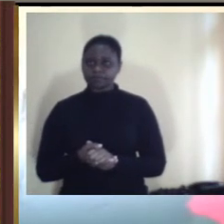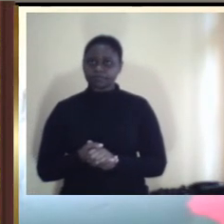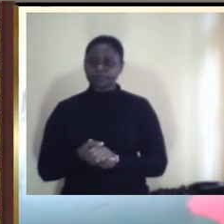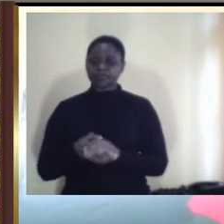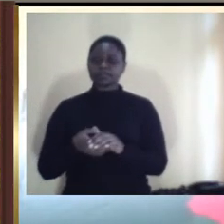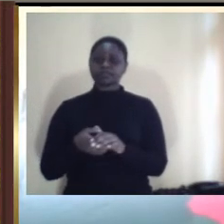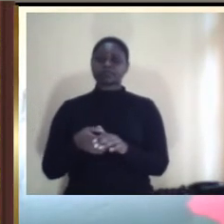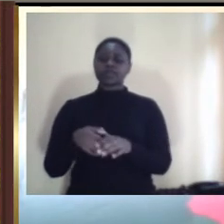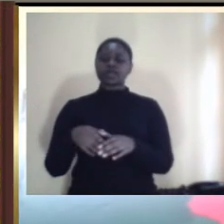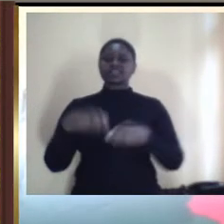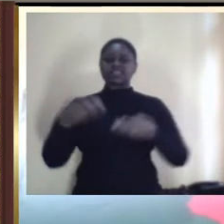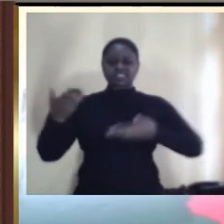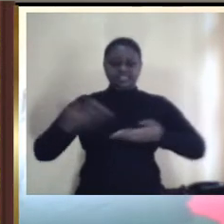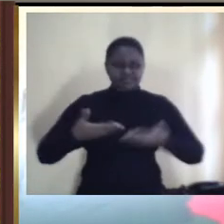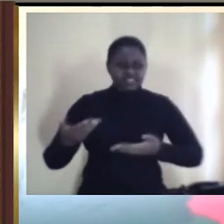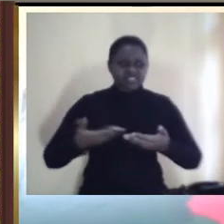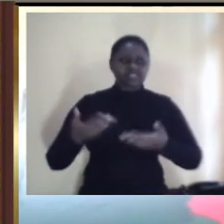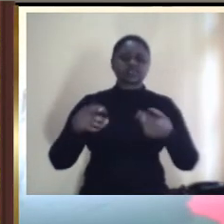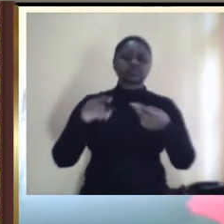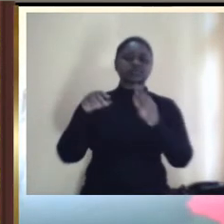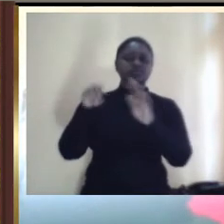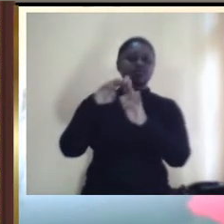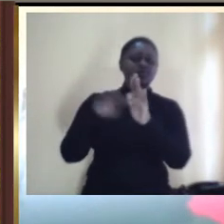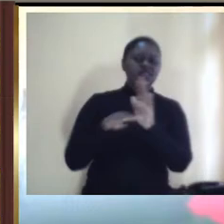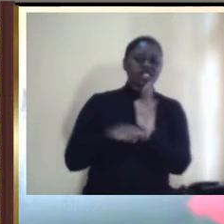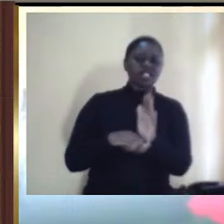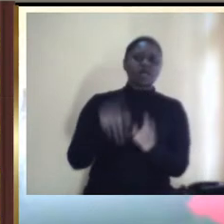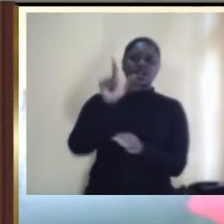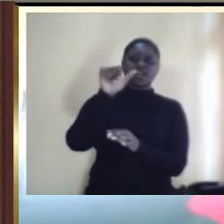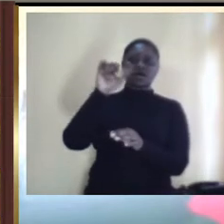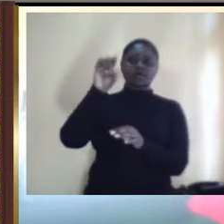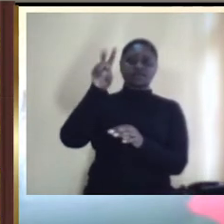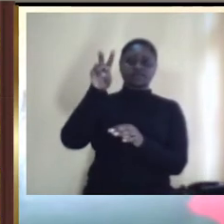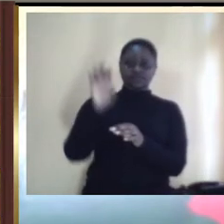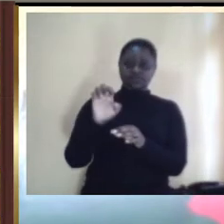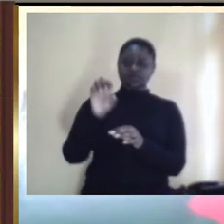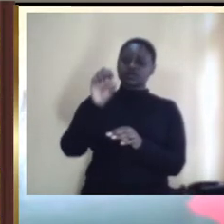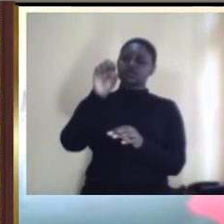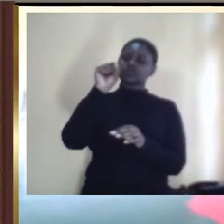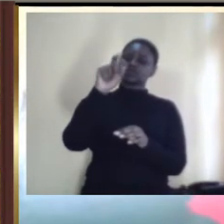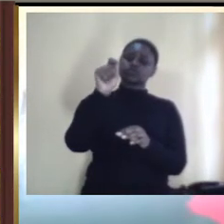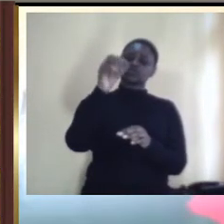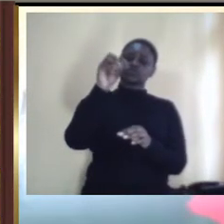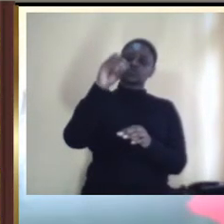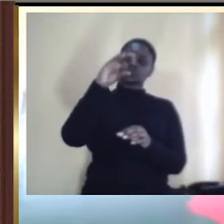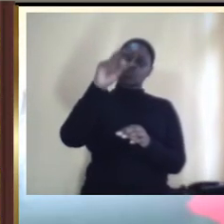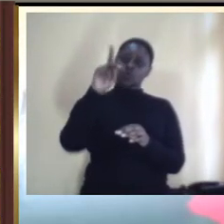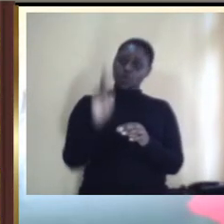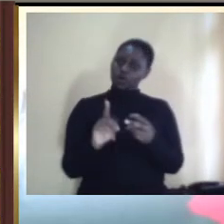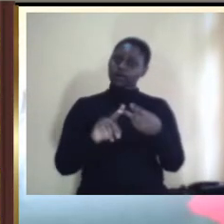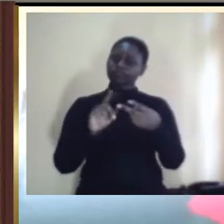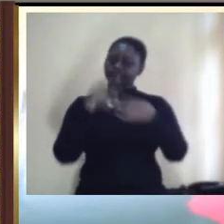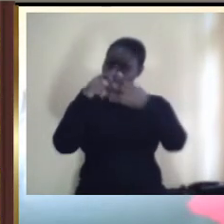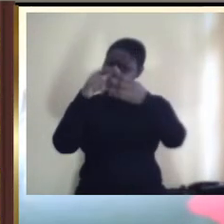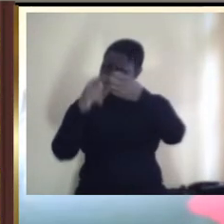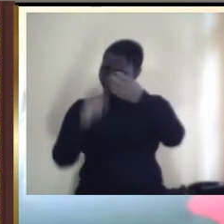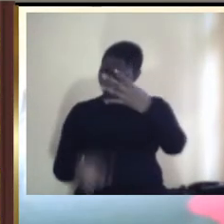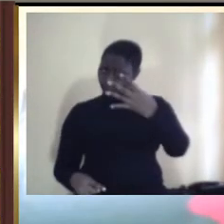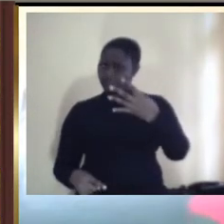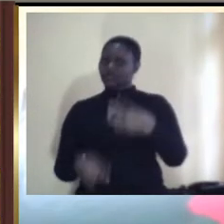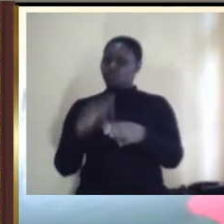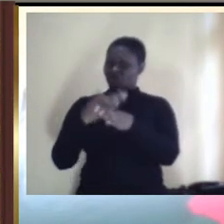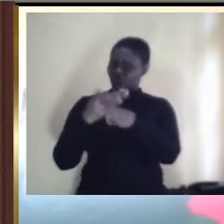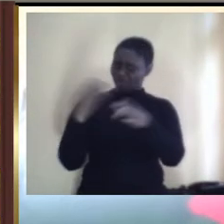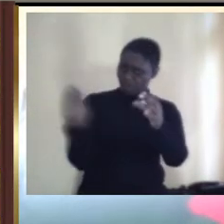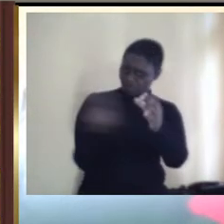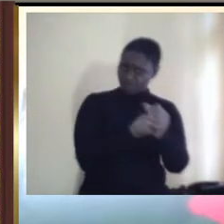veterinary services, we have a program, livestock infrastructure and livestock associations that we are working with, the